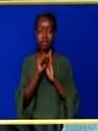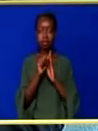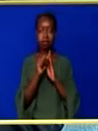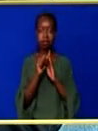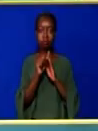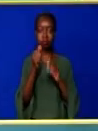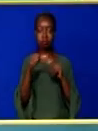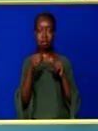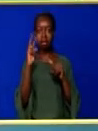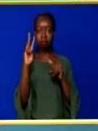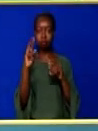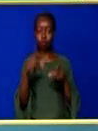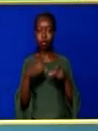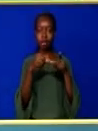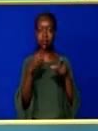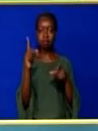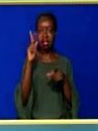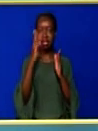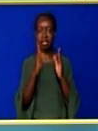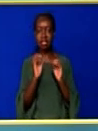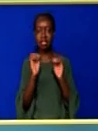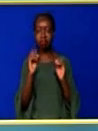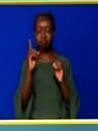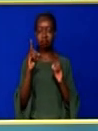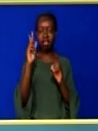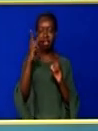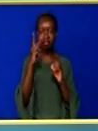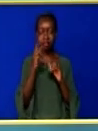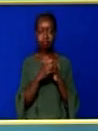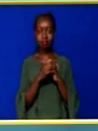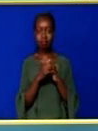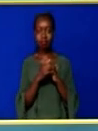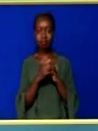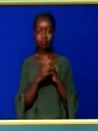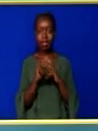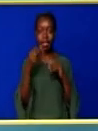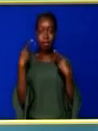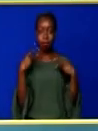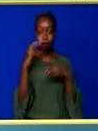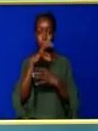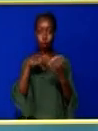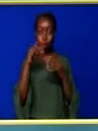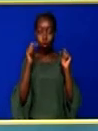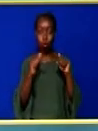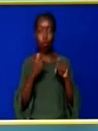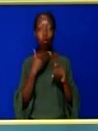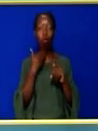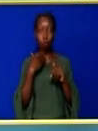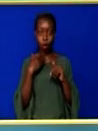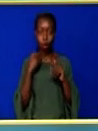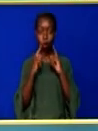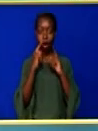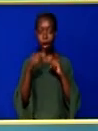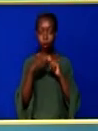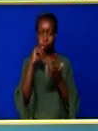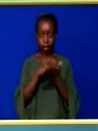was something to deal with. He's not a Kenyan, he's a Kenyan. He's a Kenyan. So people were somewhat confused. Today we want to demystify that. Demystify that. Yes.